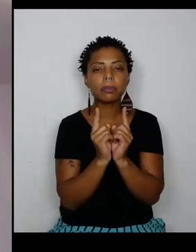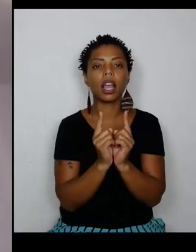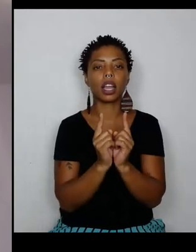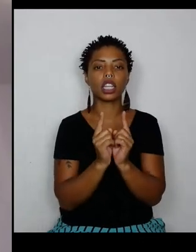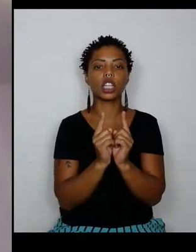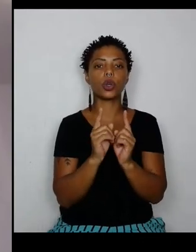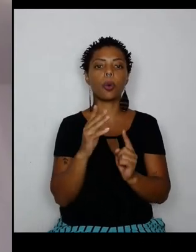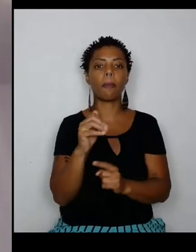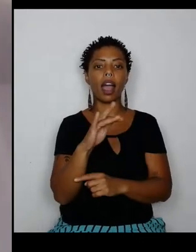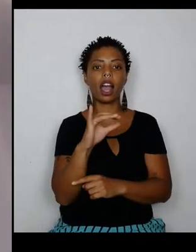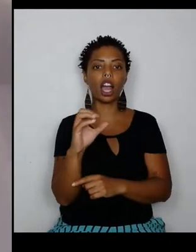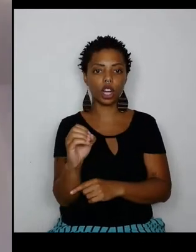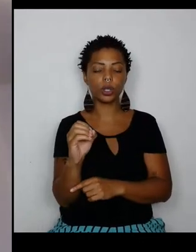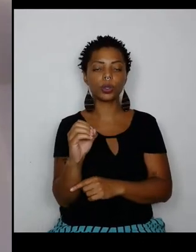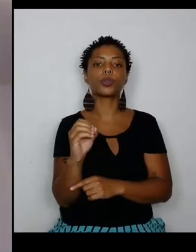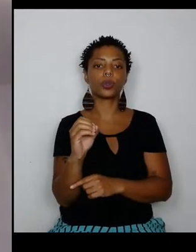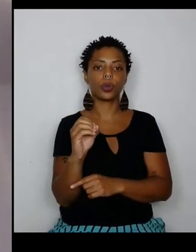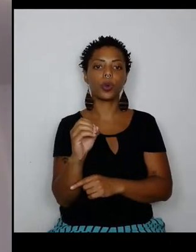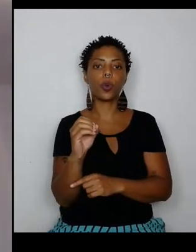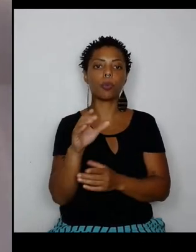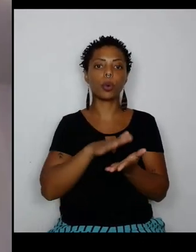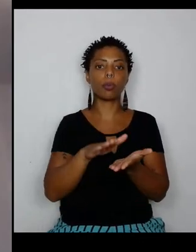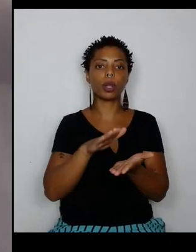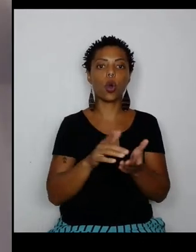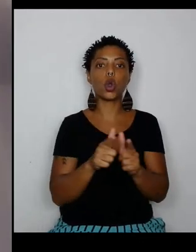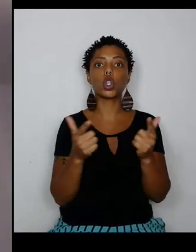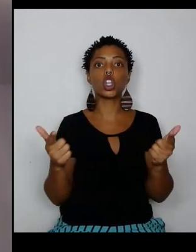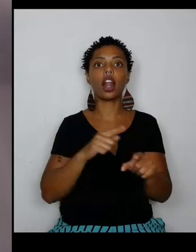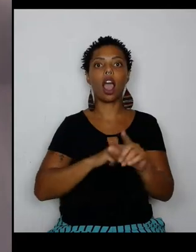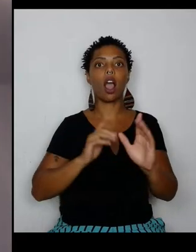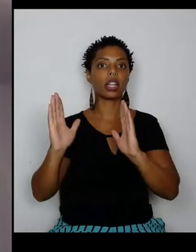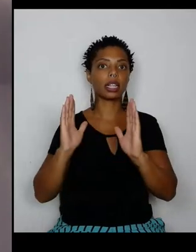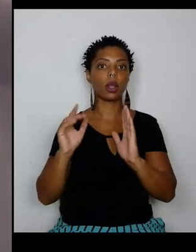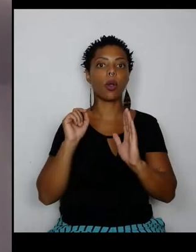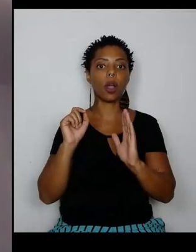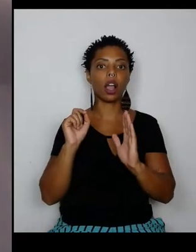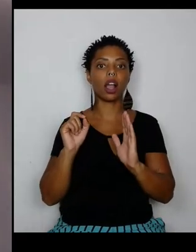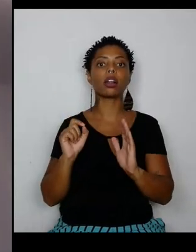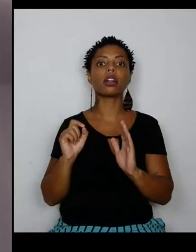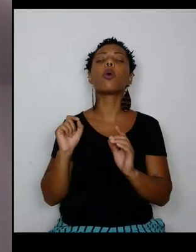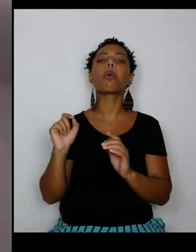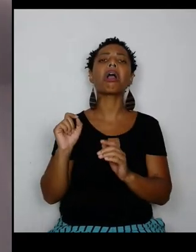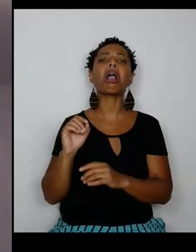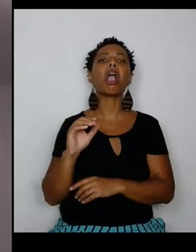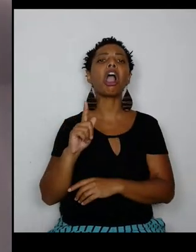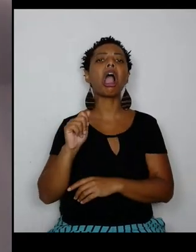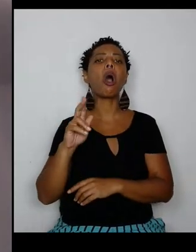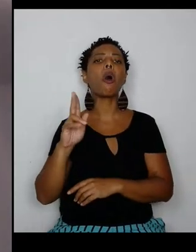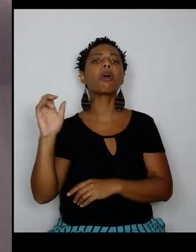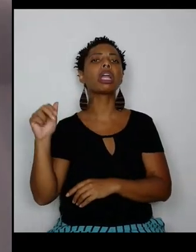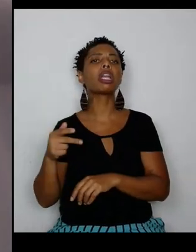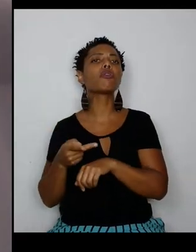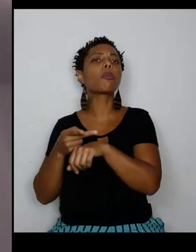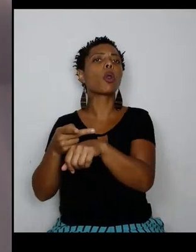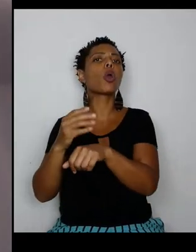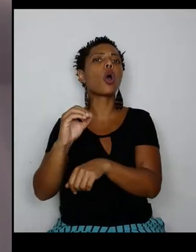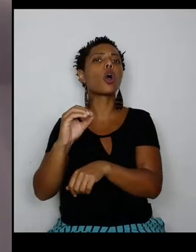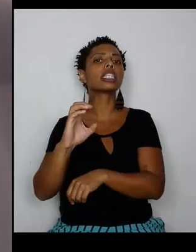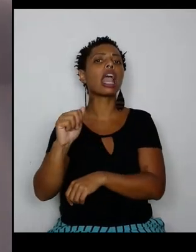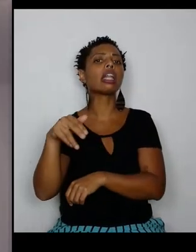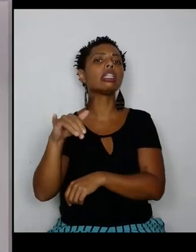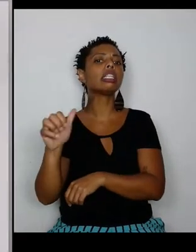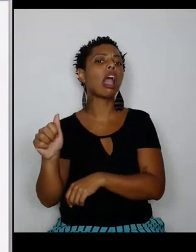read this small text published by mario pedrosa in the newspaper who looked for gogan in